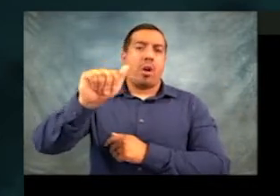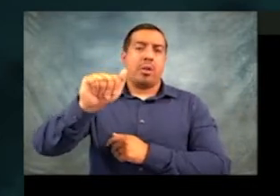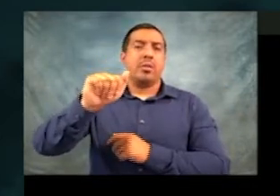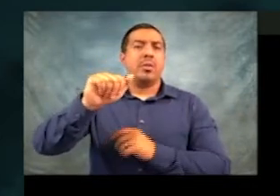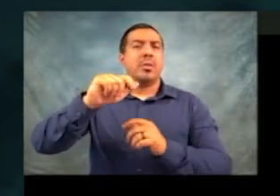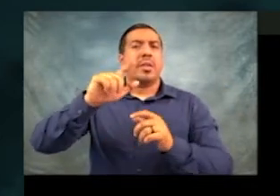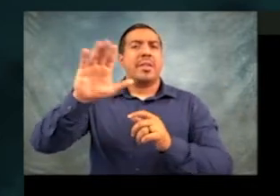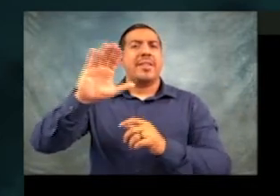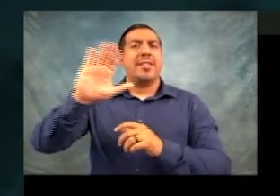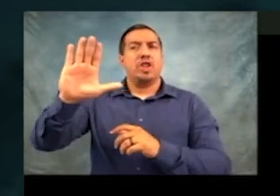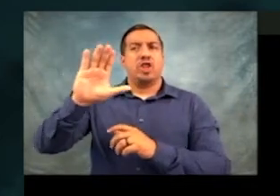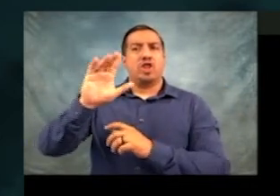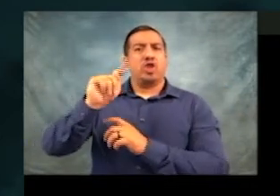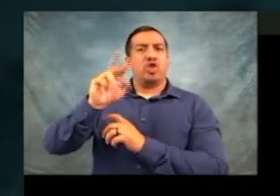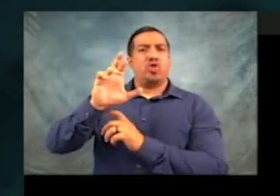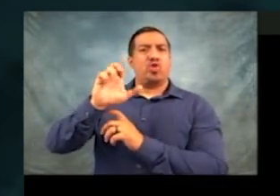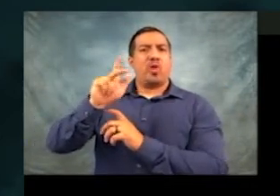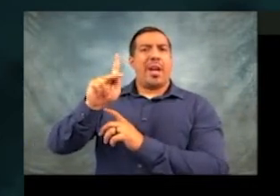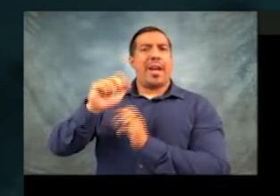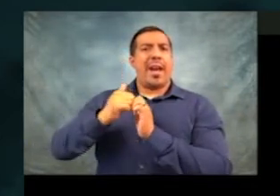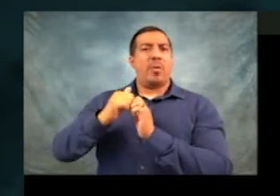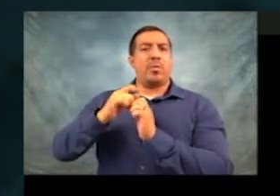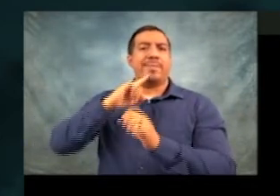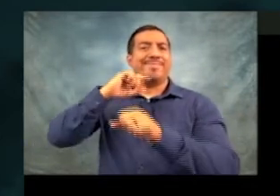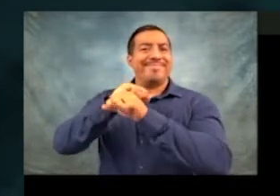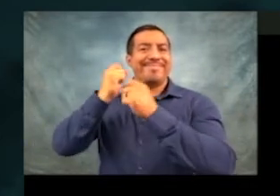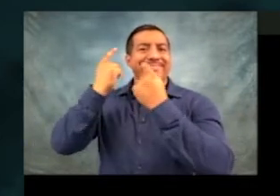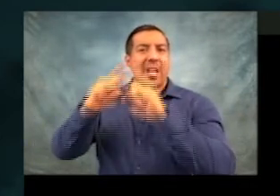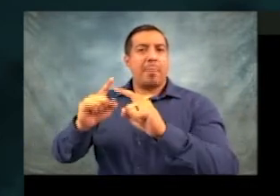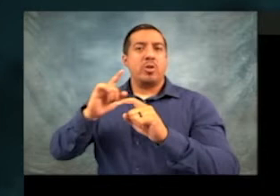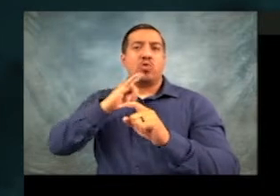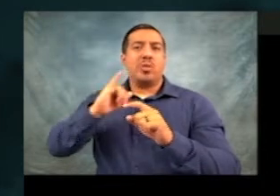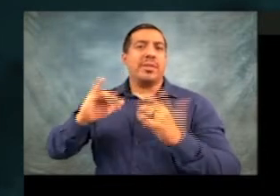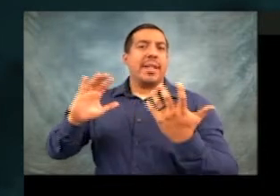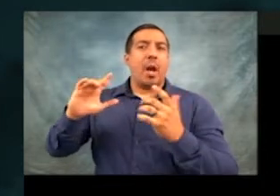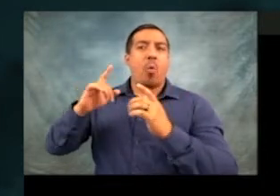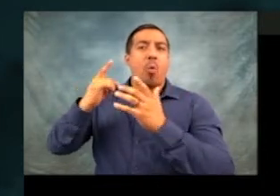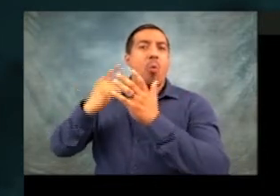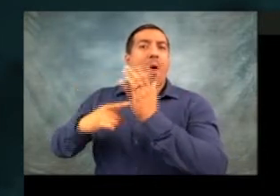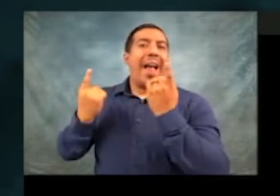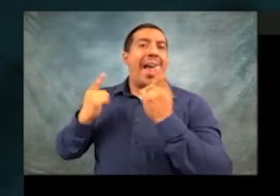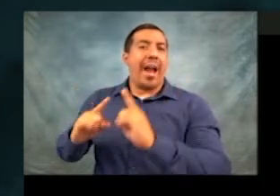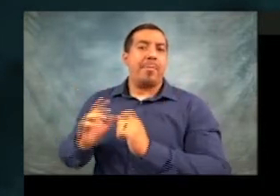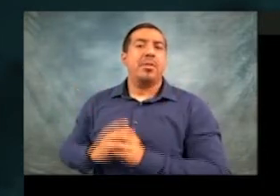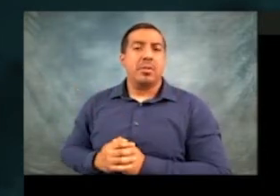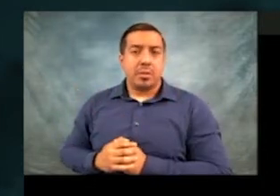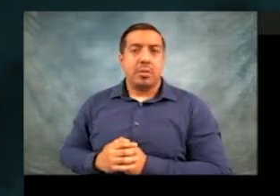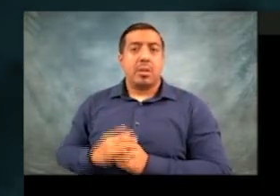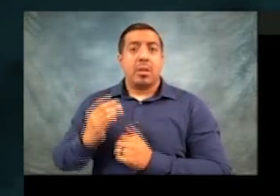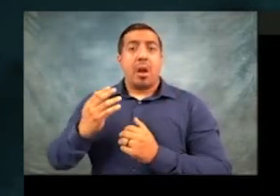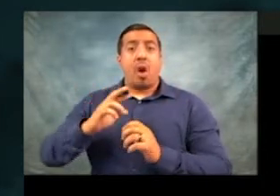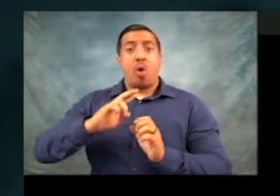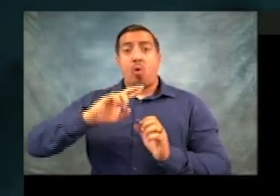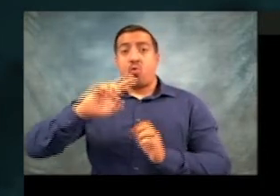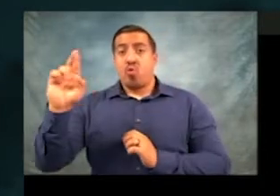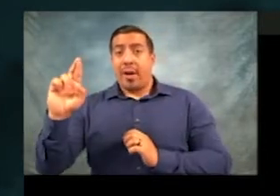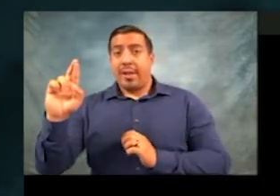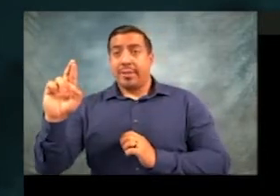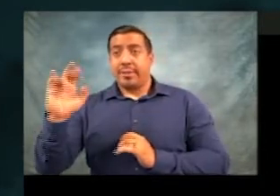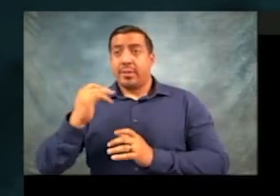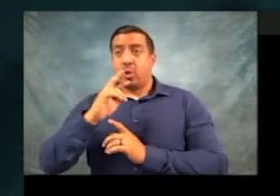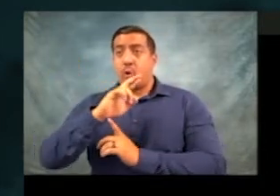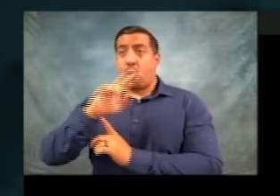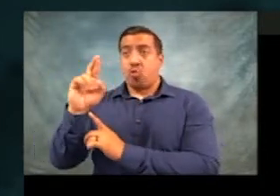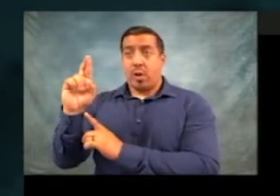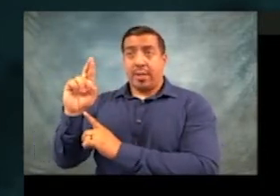Track, which basically is how we say what actually happened. So it's an analysis of what occurred. And in the right-hand side, the